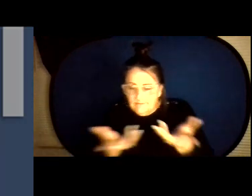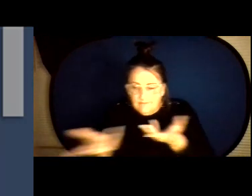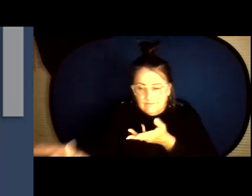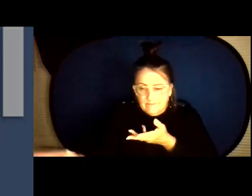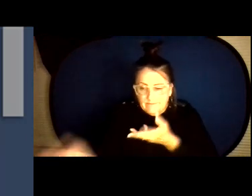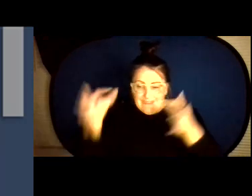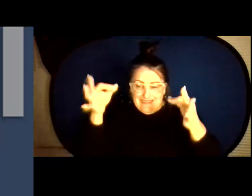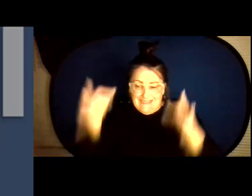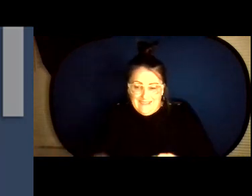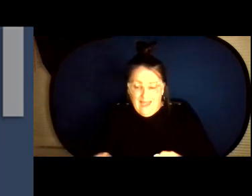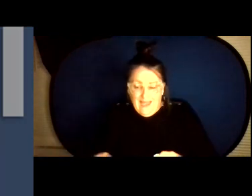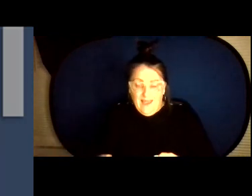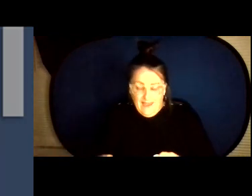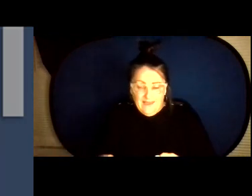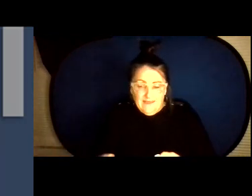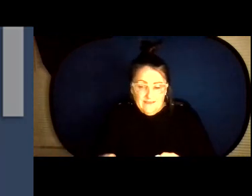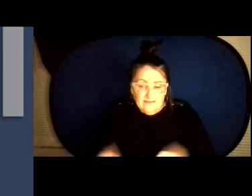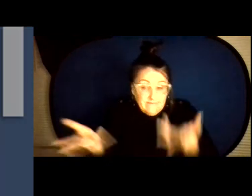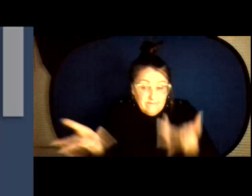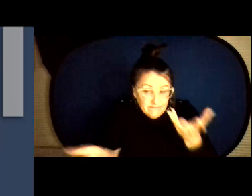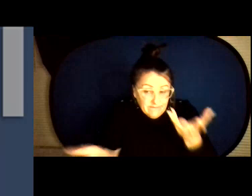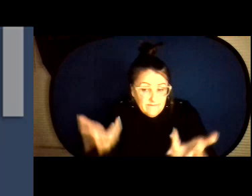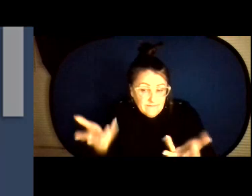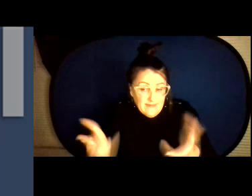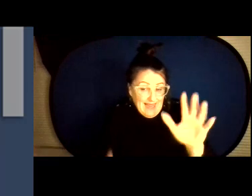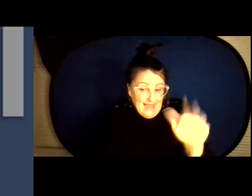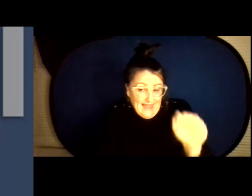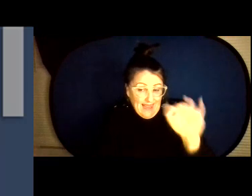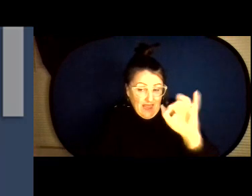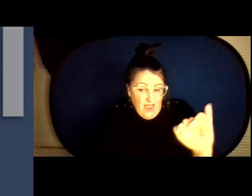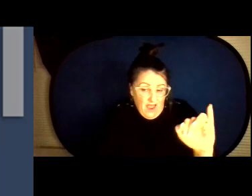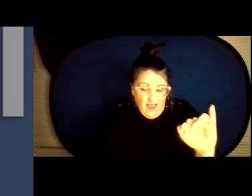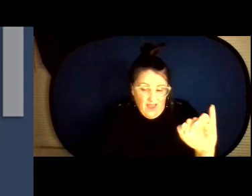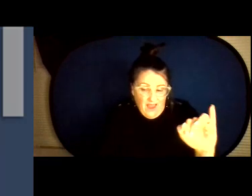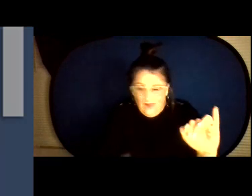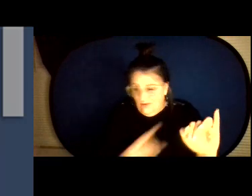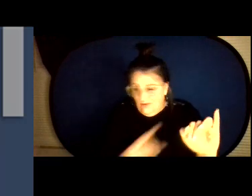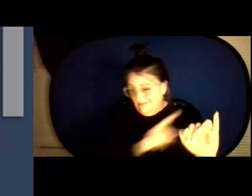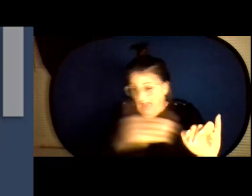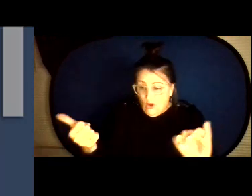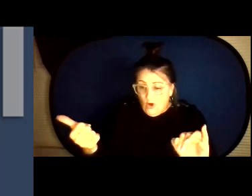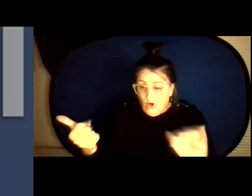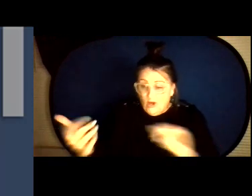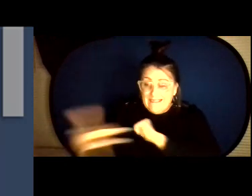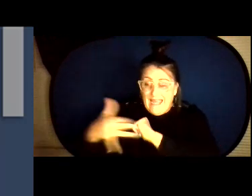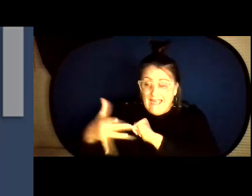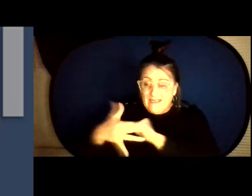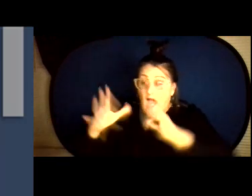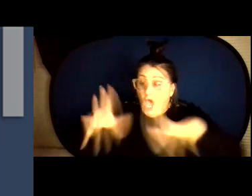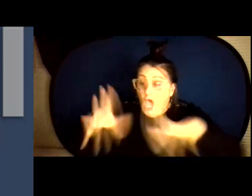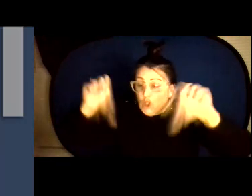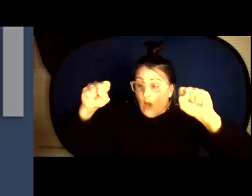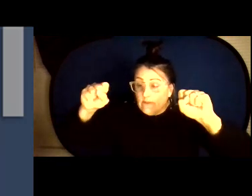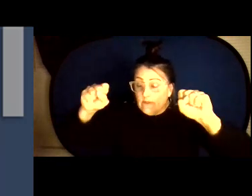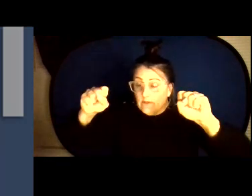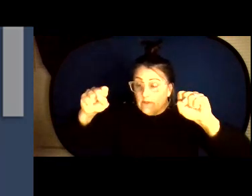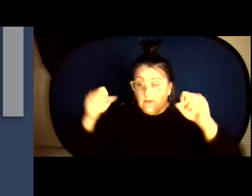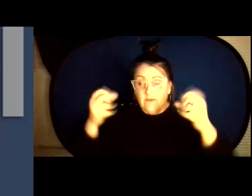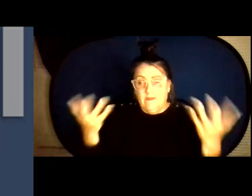decide on what AI or other emerging technology tools they will be adopting and how to do it. This is all